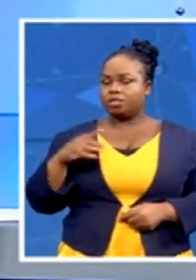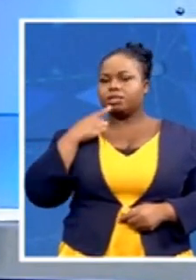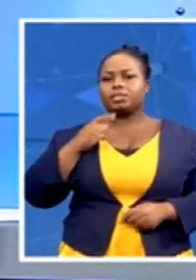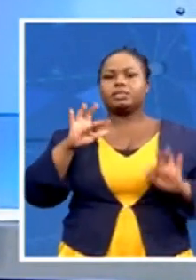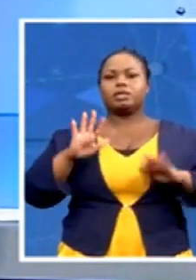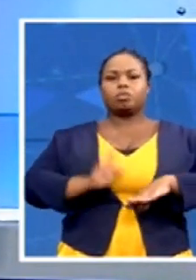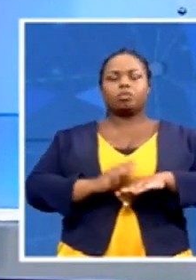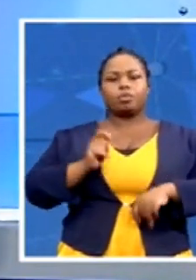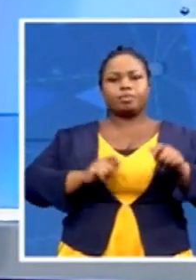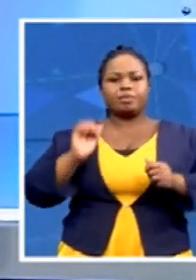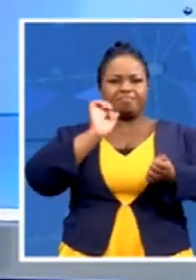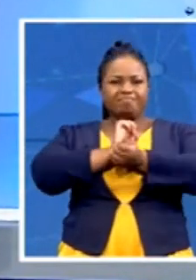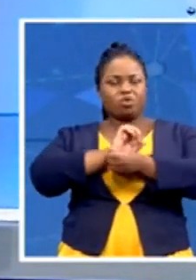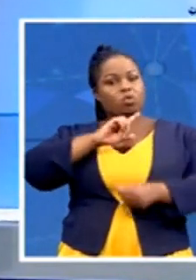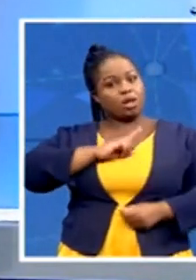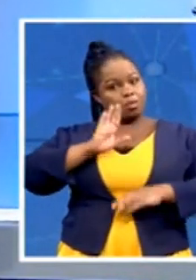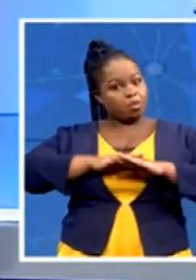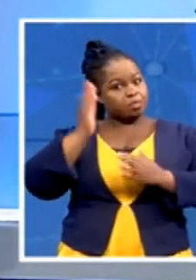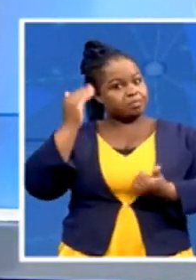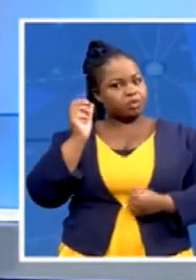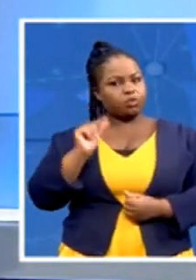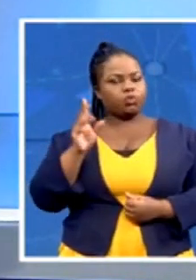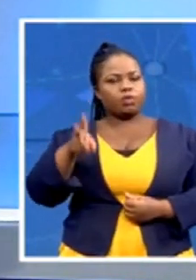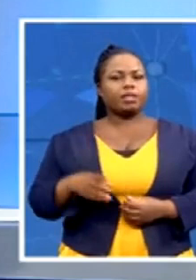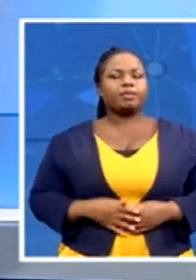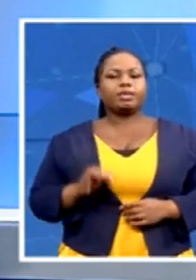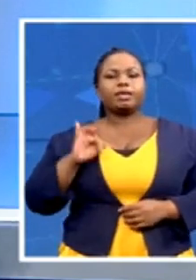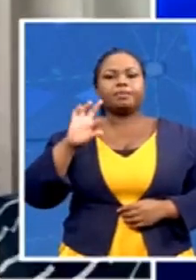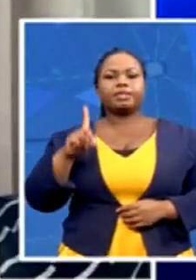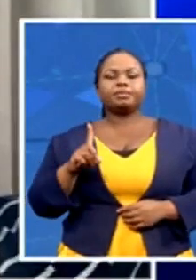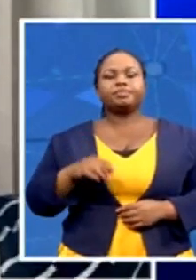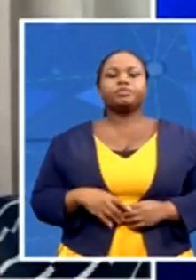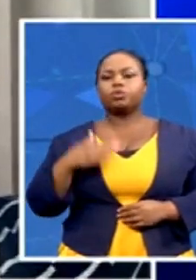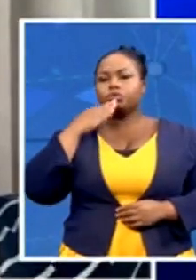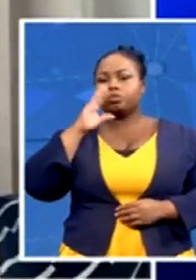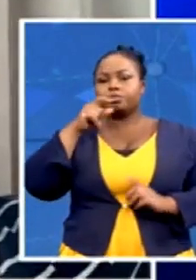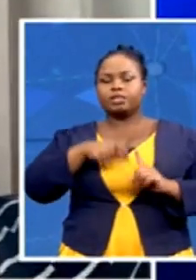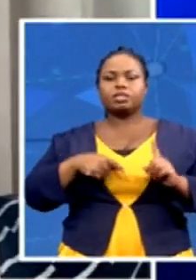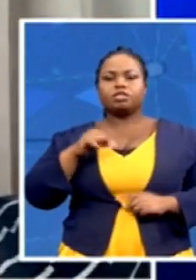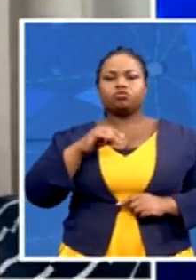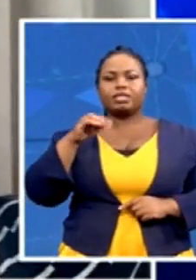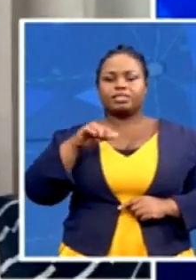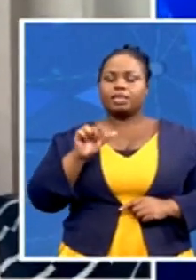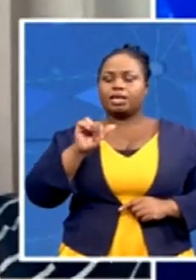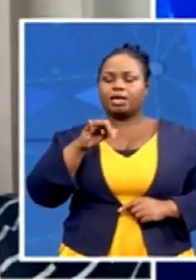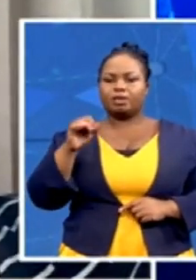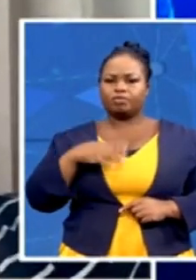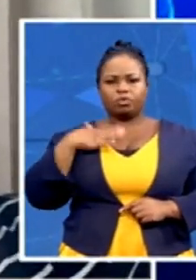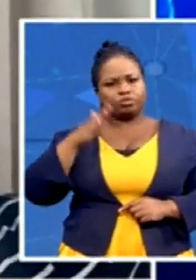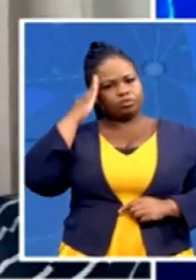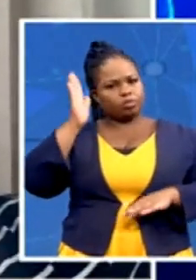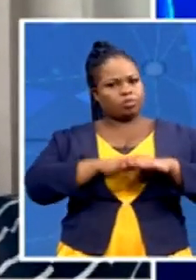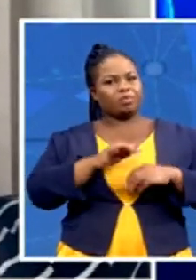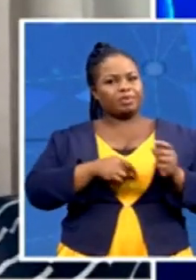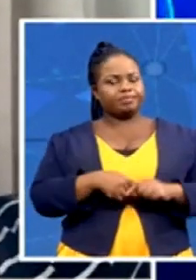arrests expected soon. We now speak to IPID spokesperson Grace Langa to find out more about the charges. Grace, a very good morning to you. Thank you so much for joining us and a warm welcome